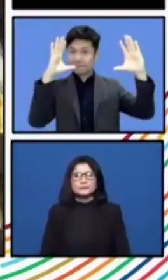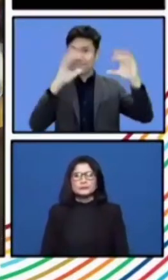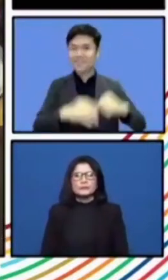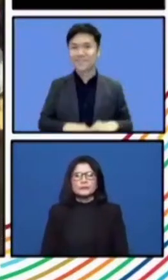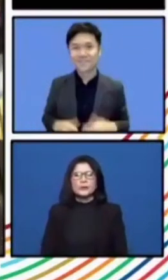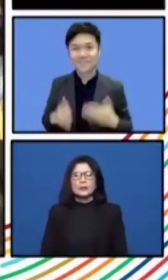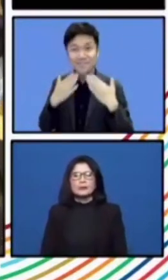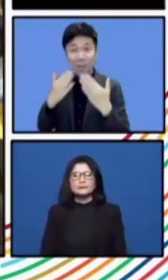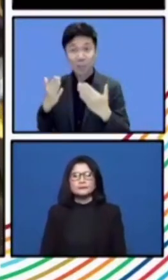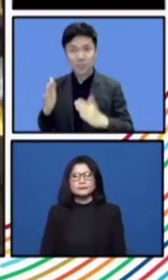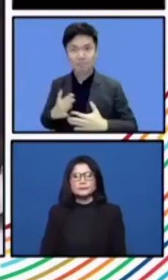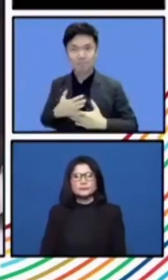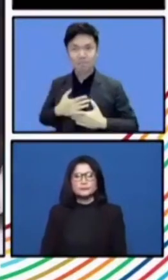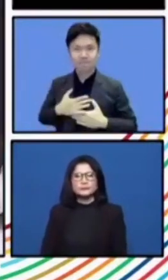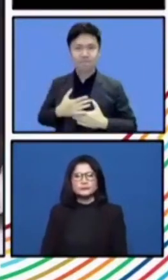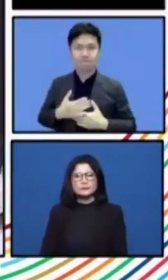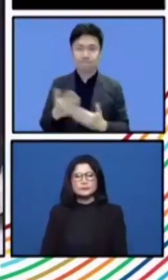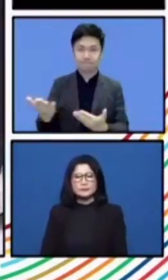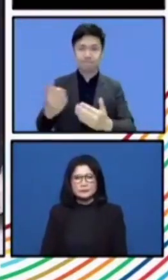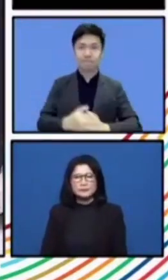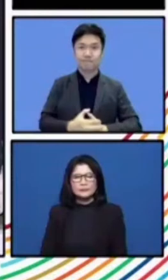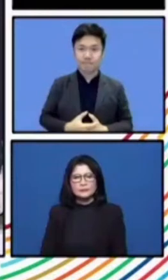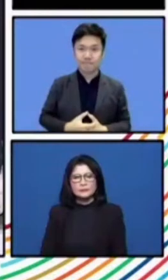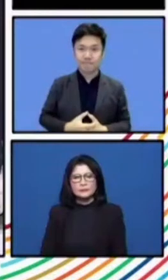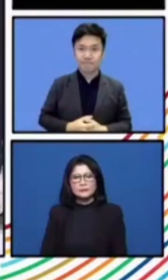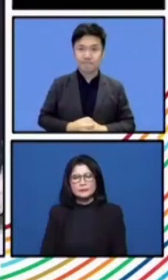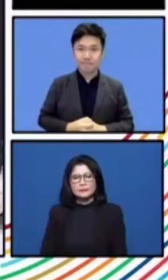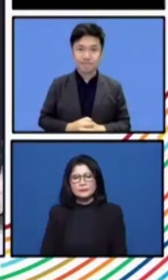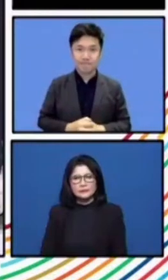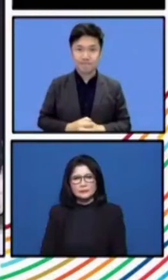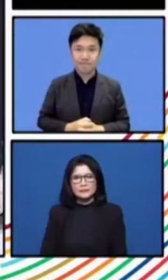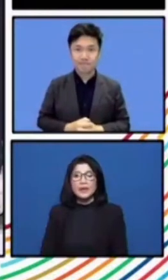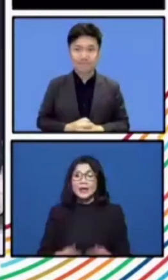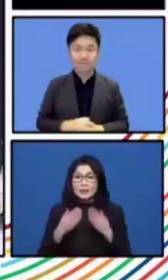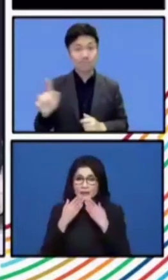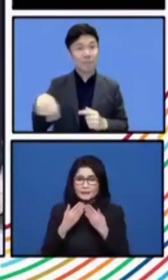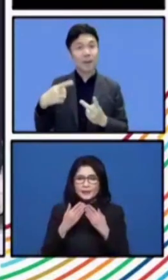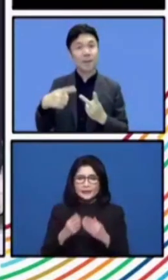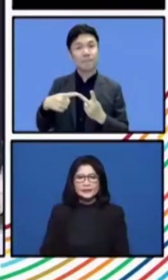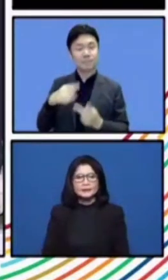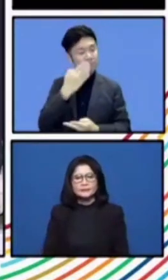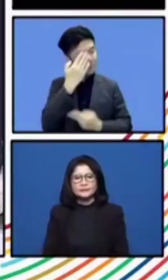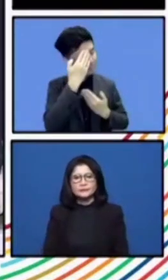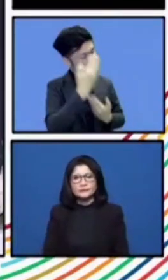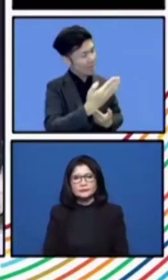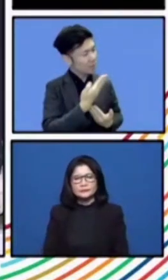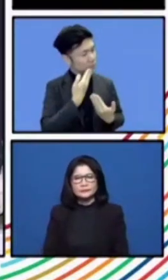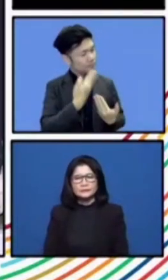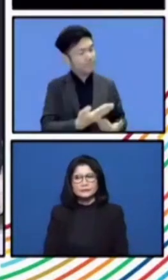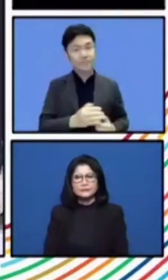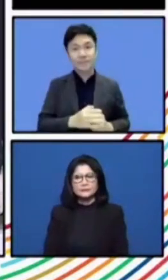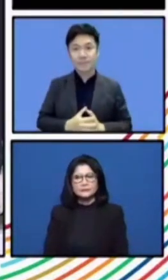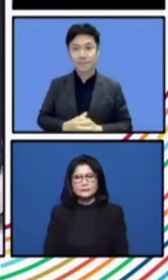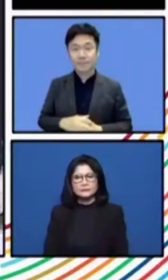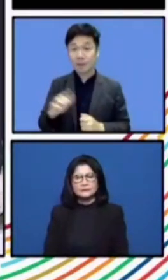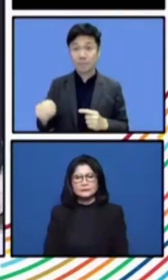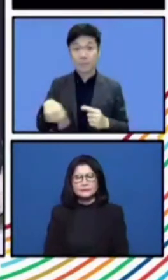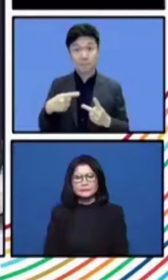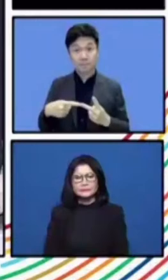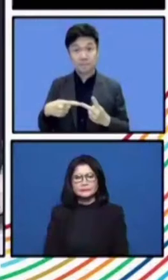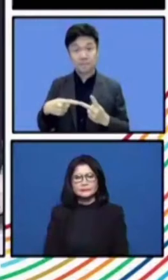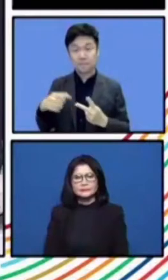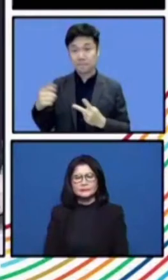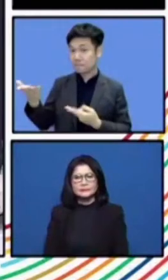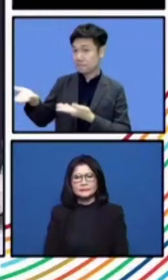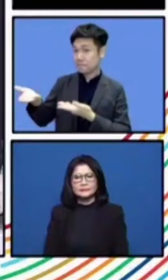okay thank you Palm I now call upon the distinguished delegate